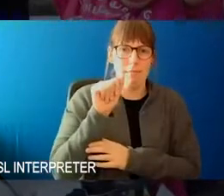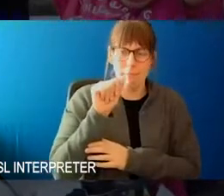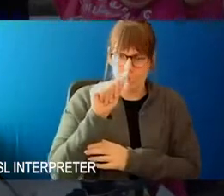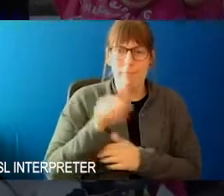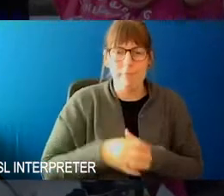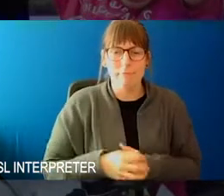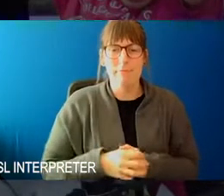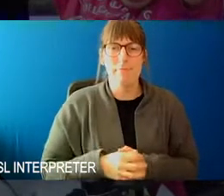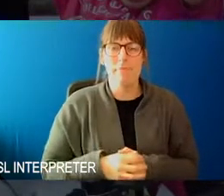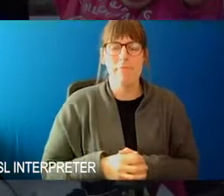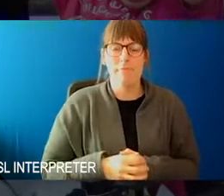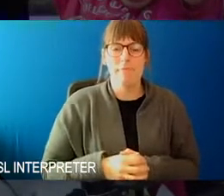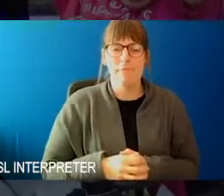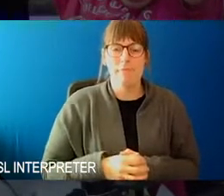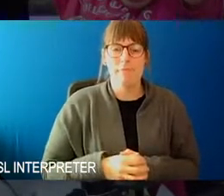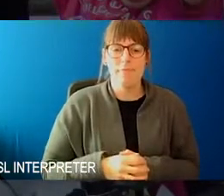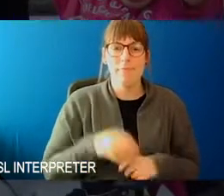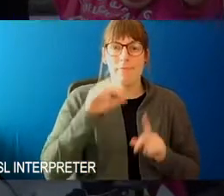what a media is.